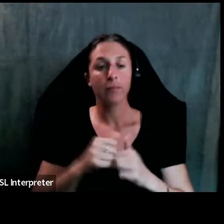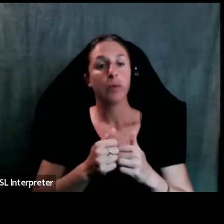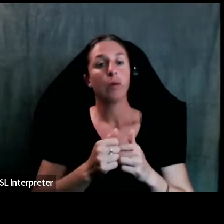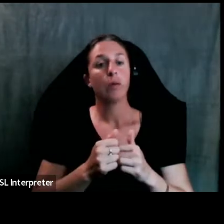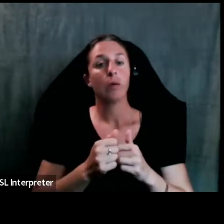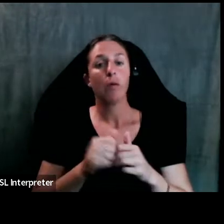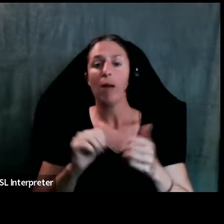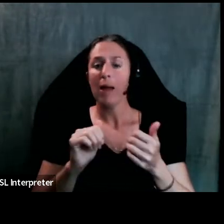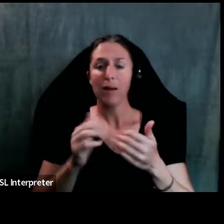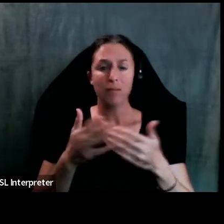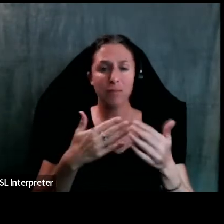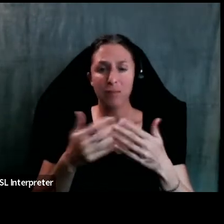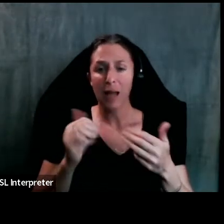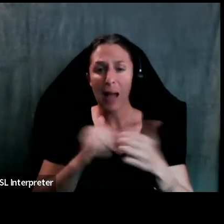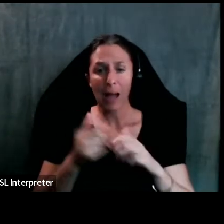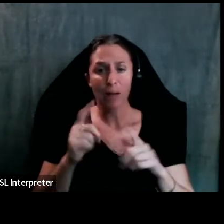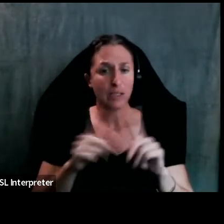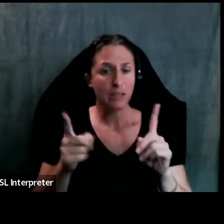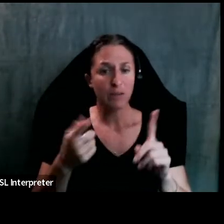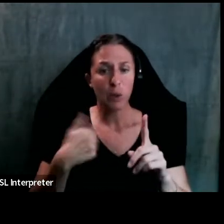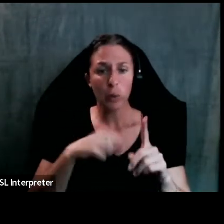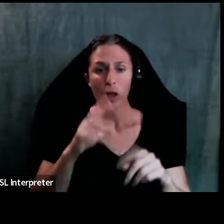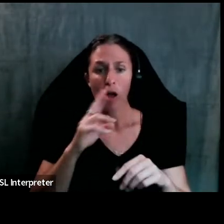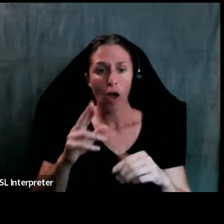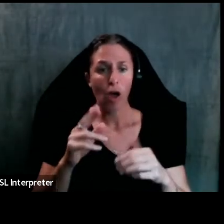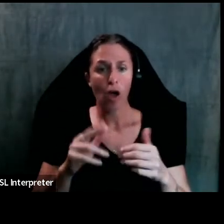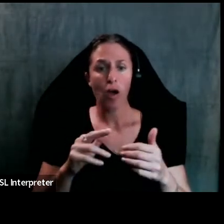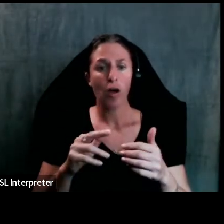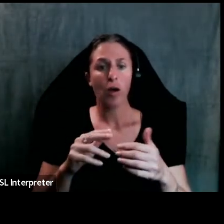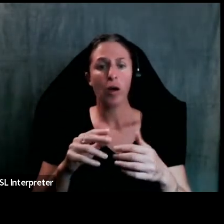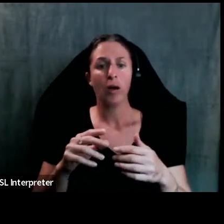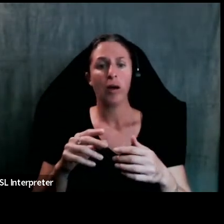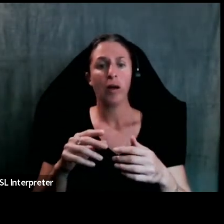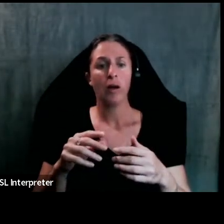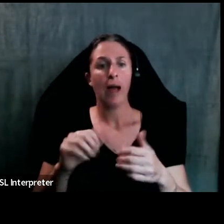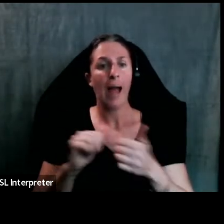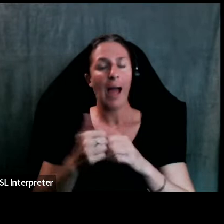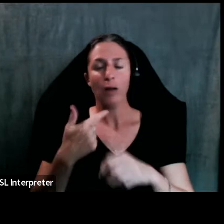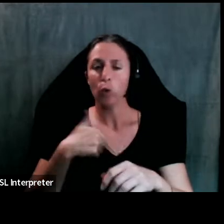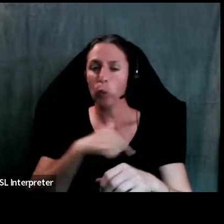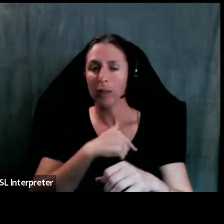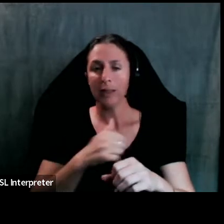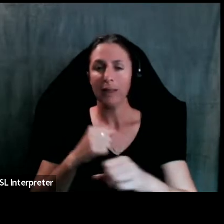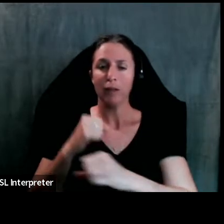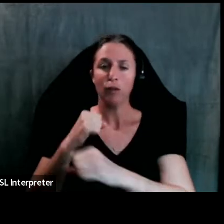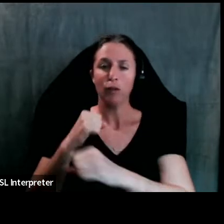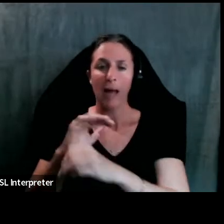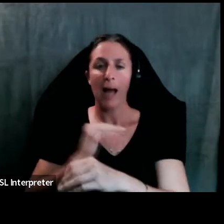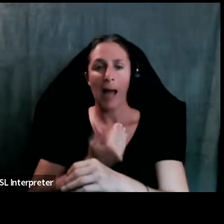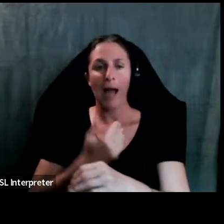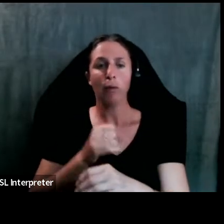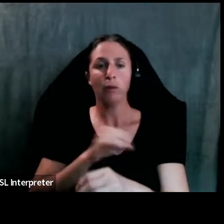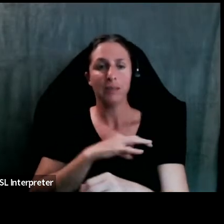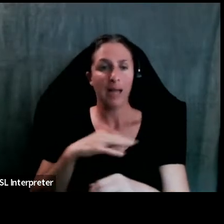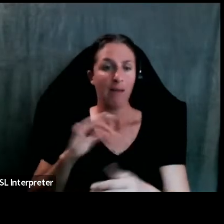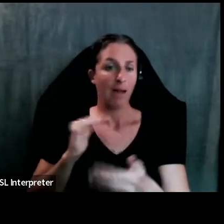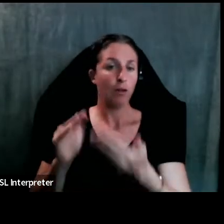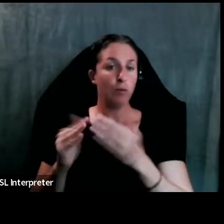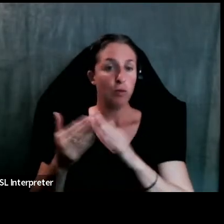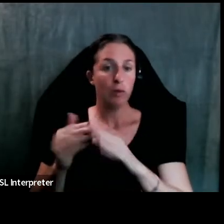how different we are, how similar we are, doesn't matter. How do we protect our staff, our community, our parents, our